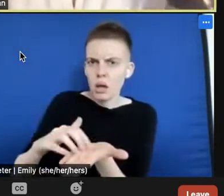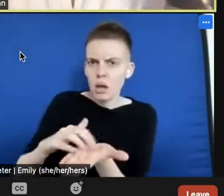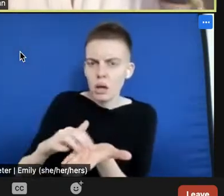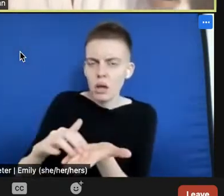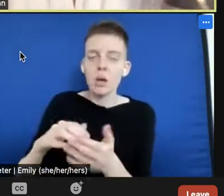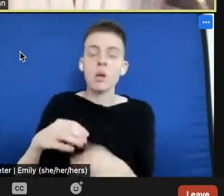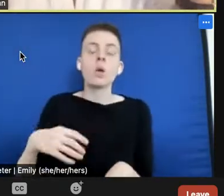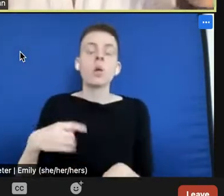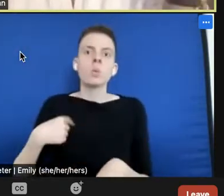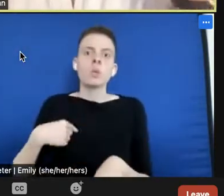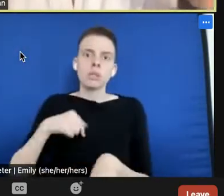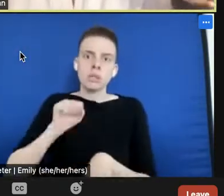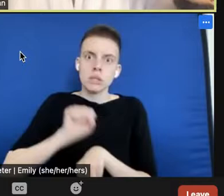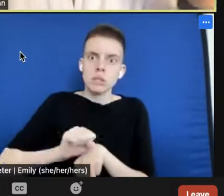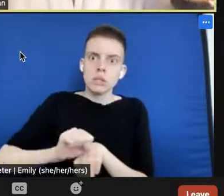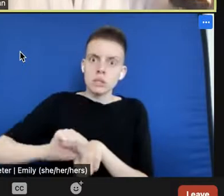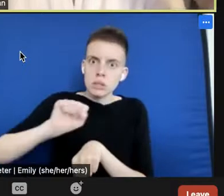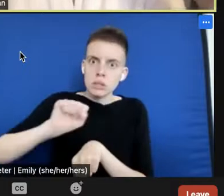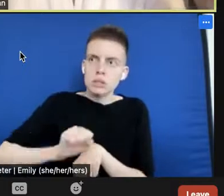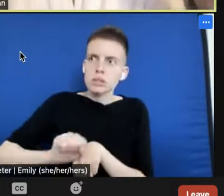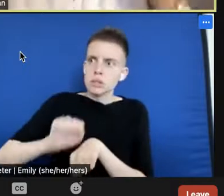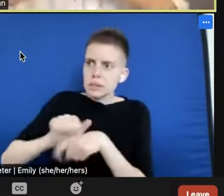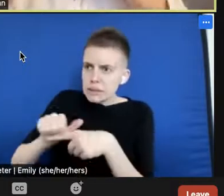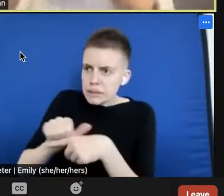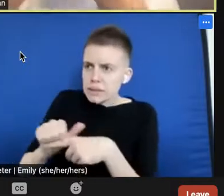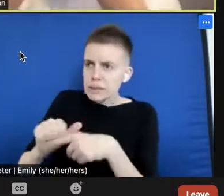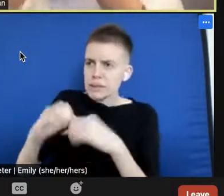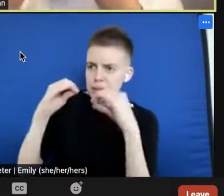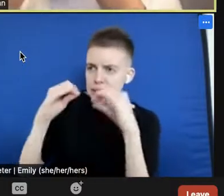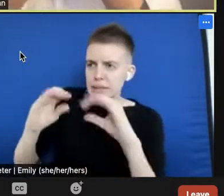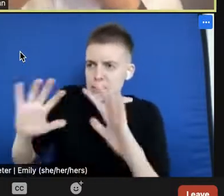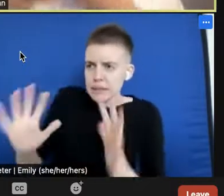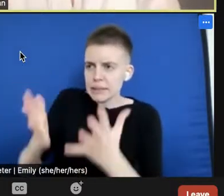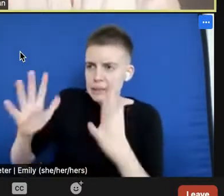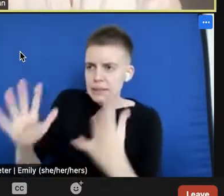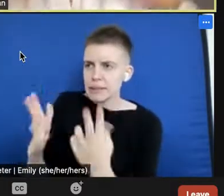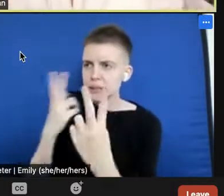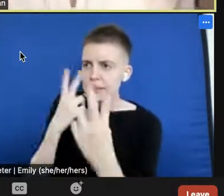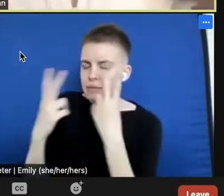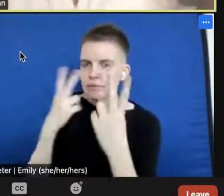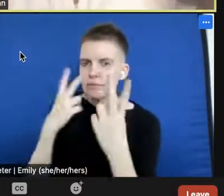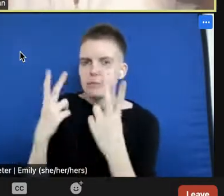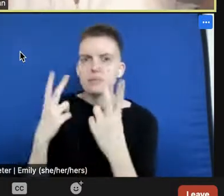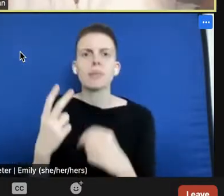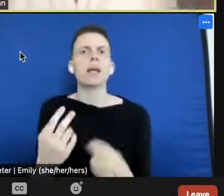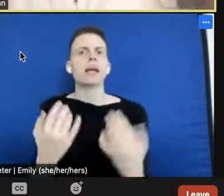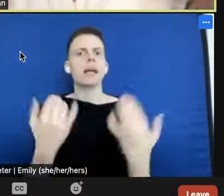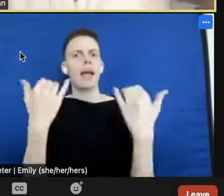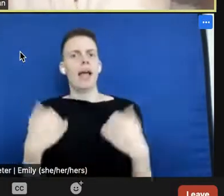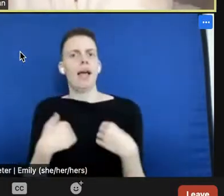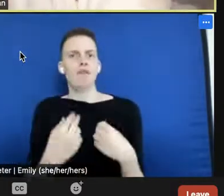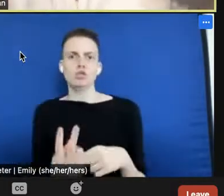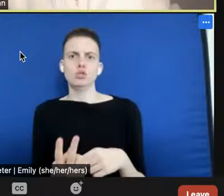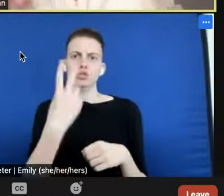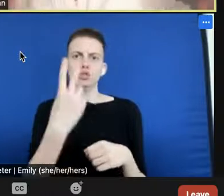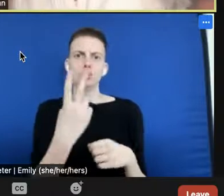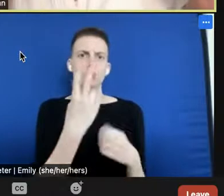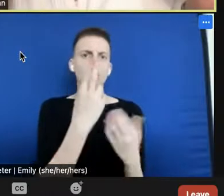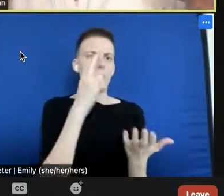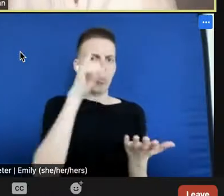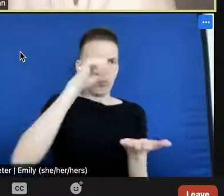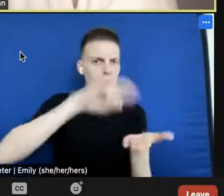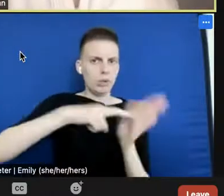out to help this child improve their functional vision. So now we have these cross purposes. Which one is it? Which one is it?